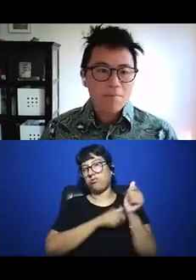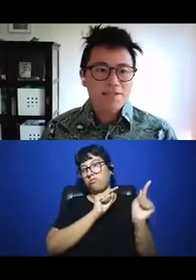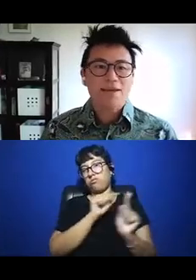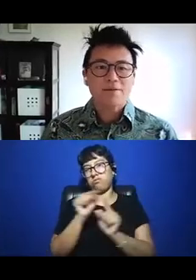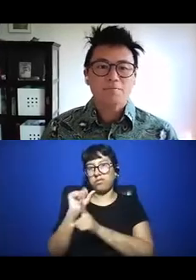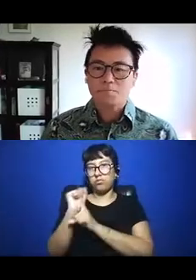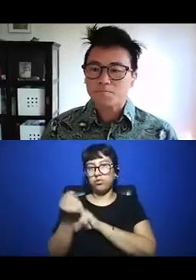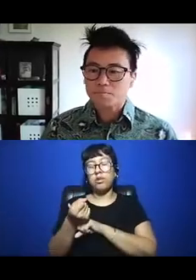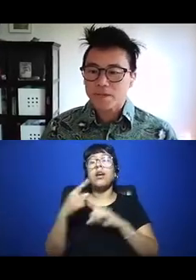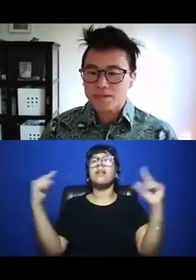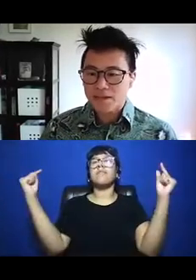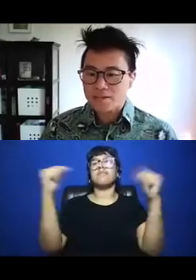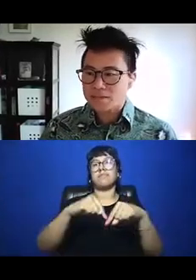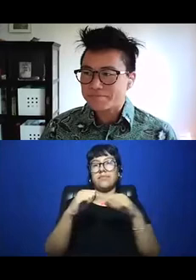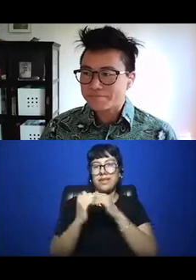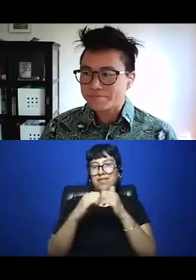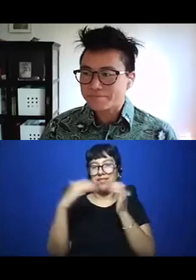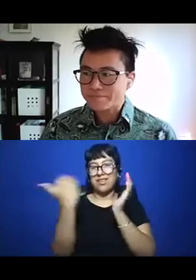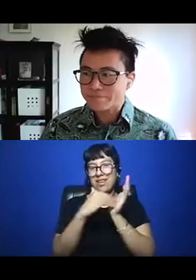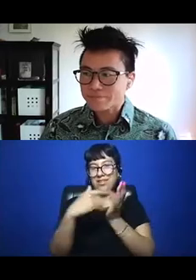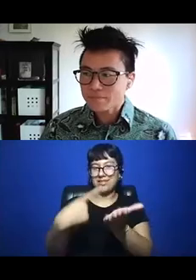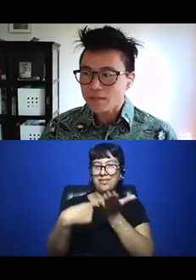we'll come back together and discuss.